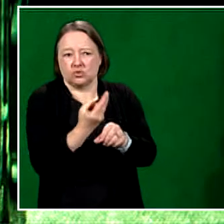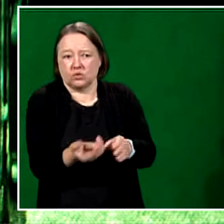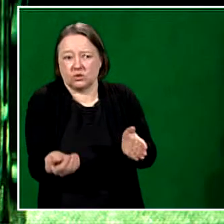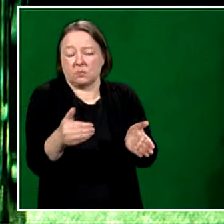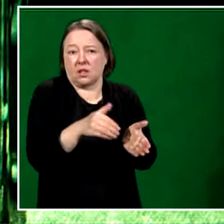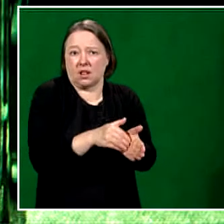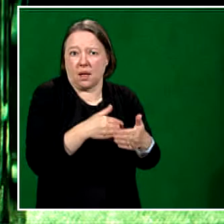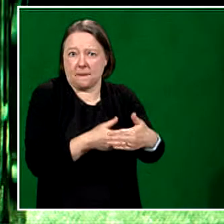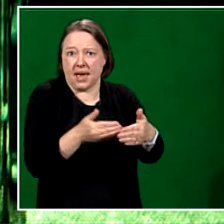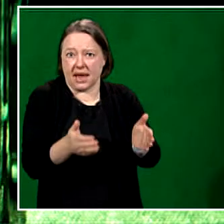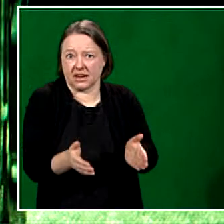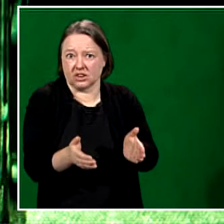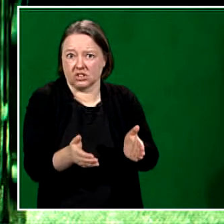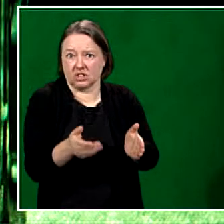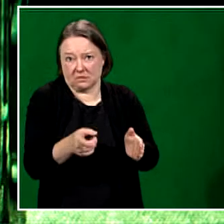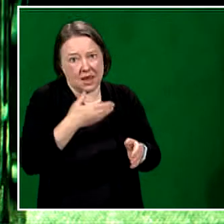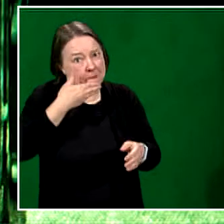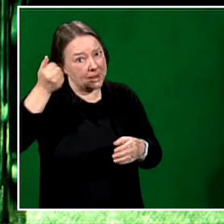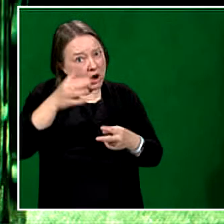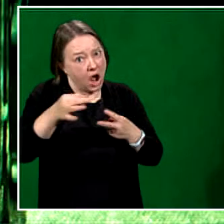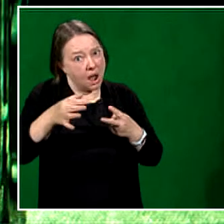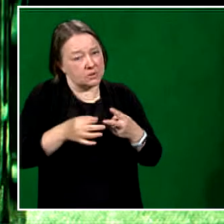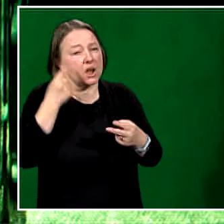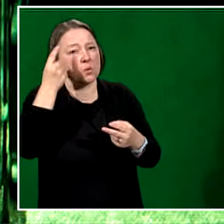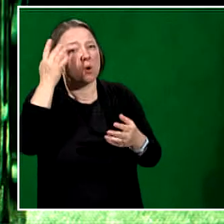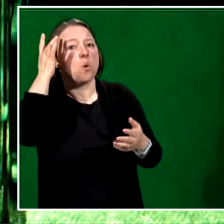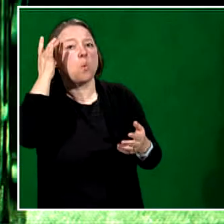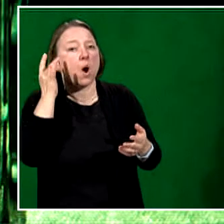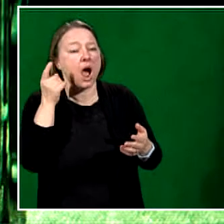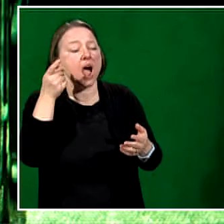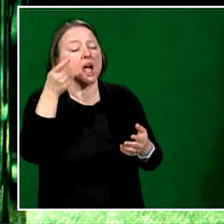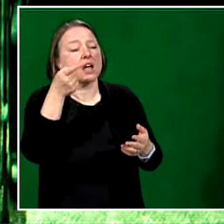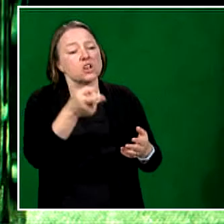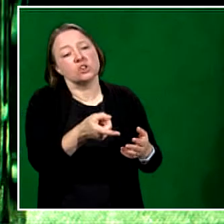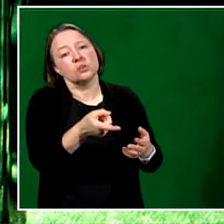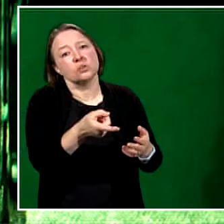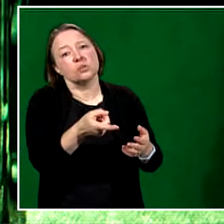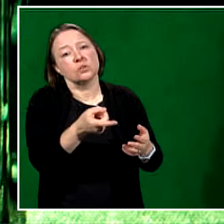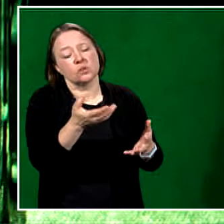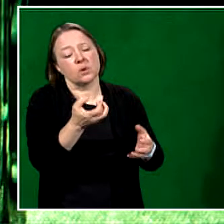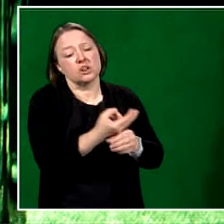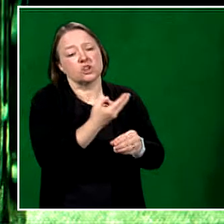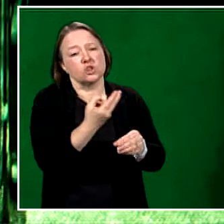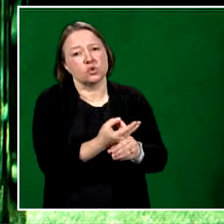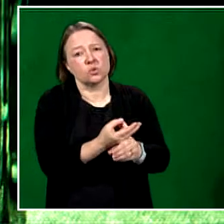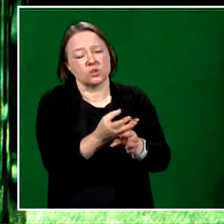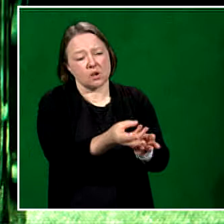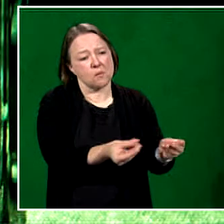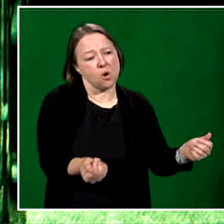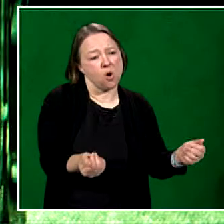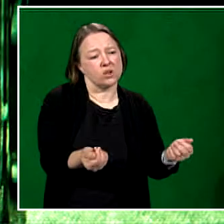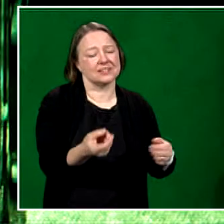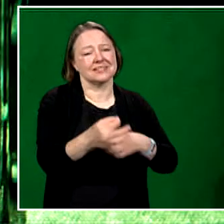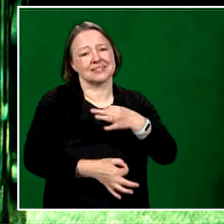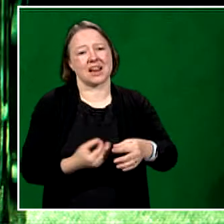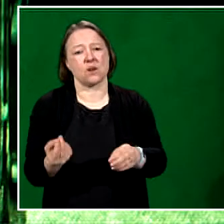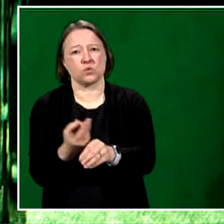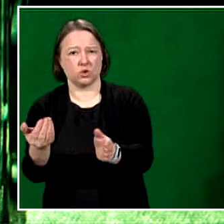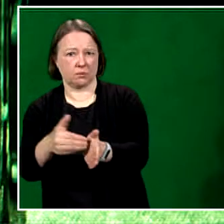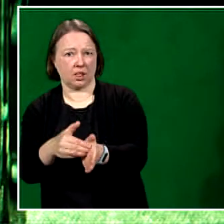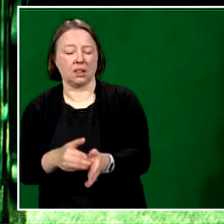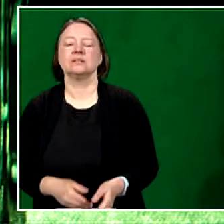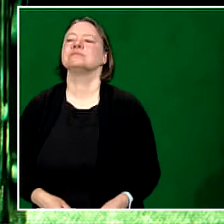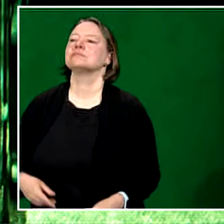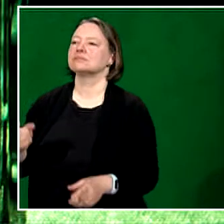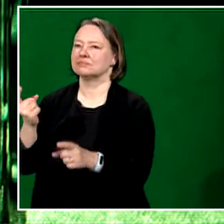might be an even better option. I just wonder why you have gone with this rather than reusable. Right.